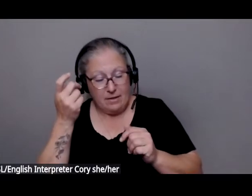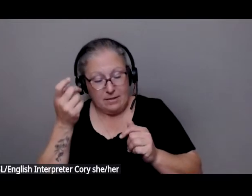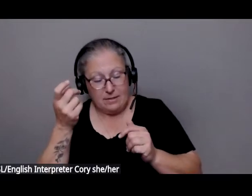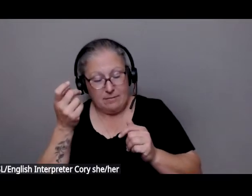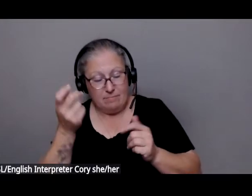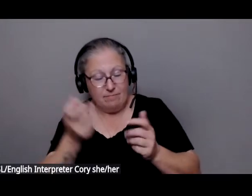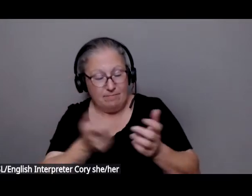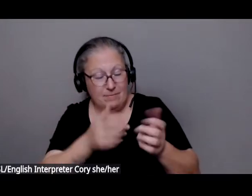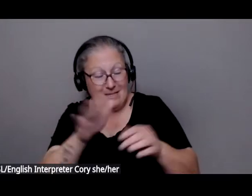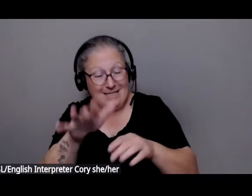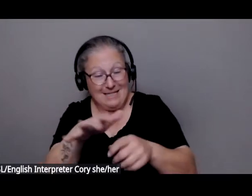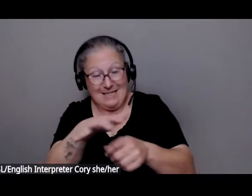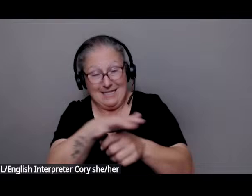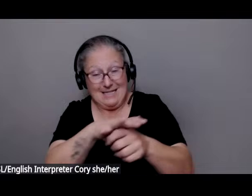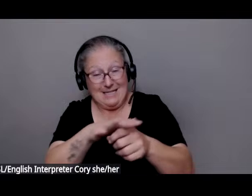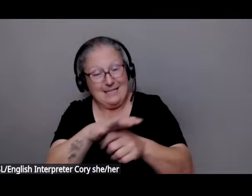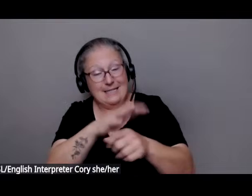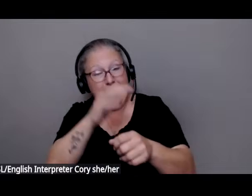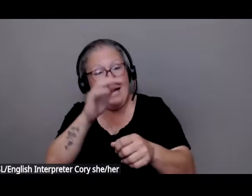yeah, the site-based